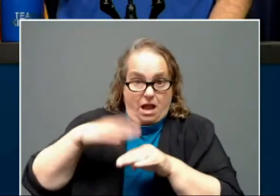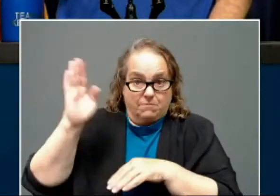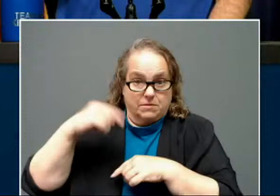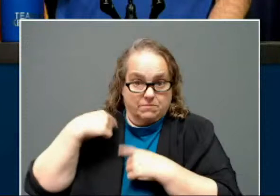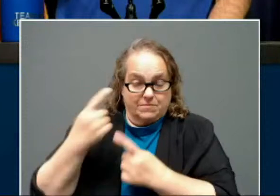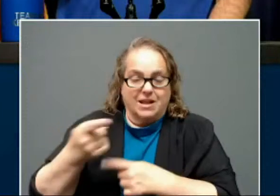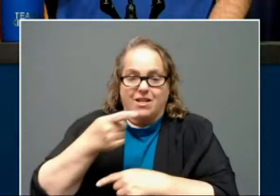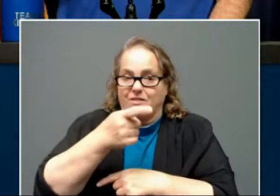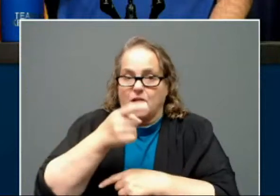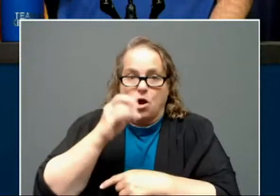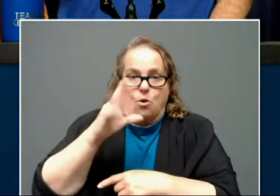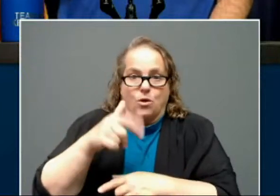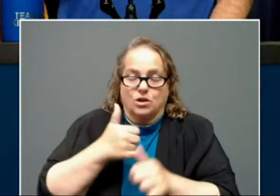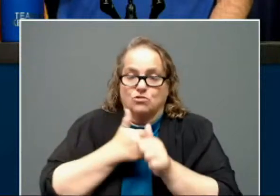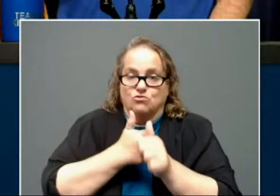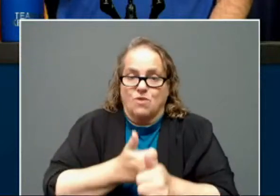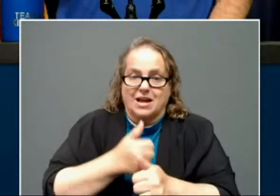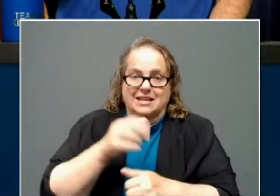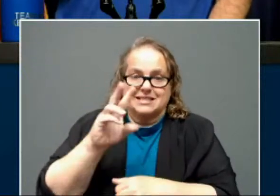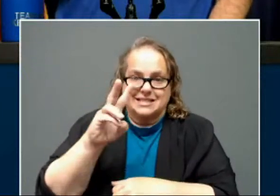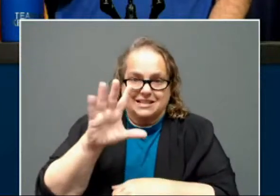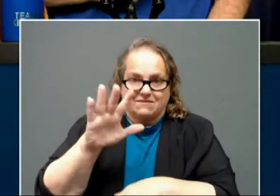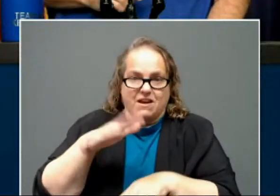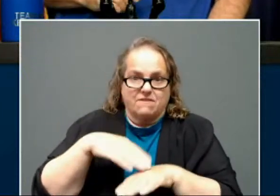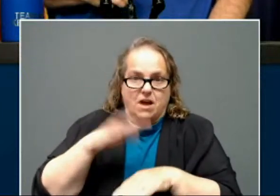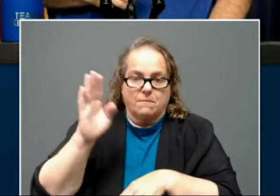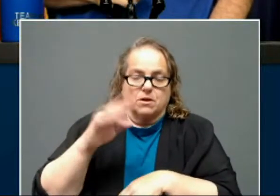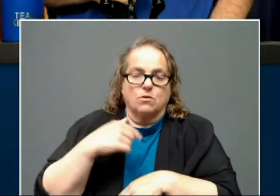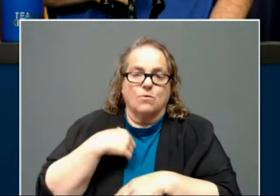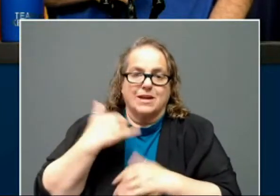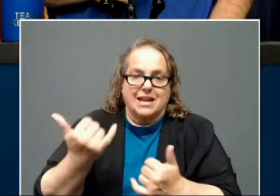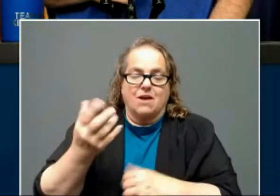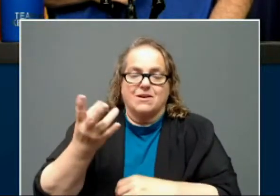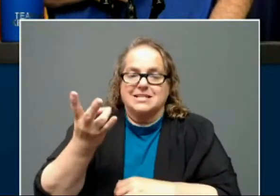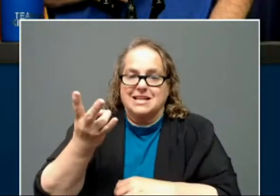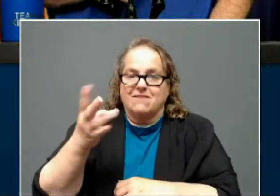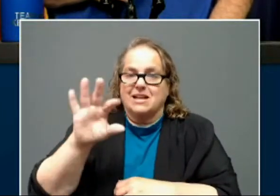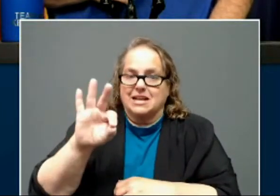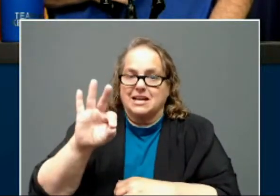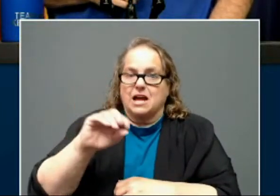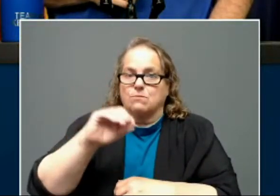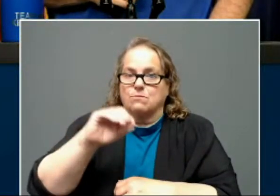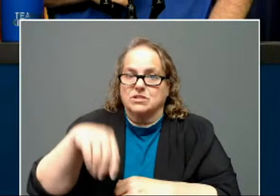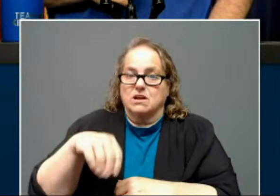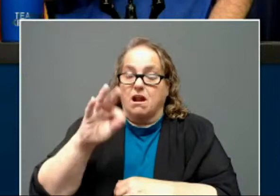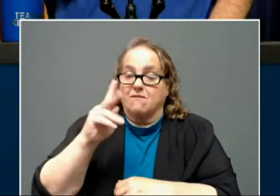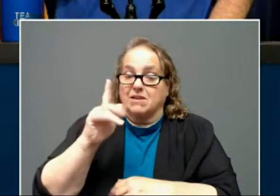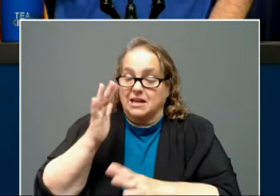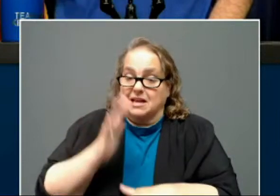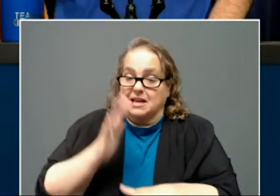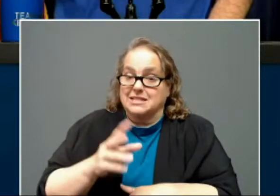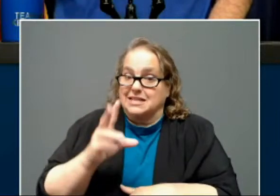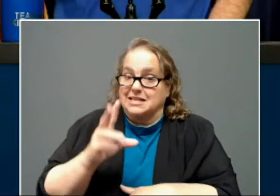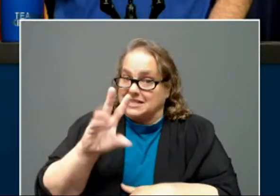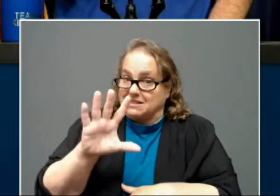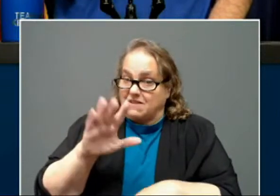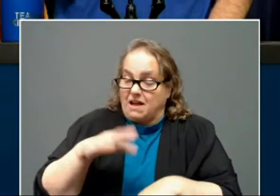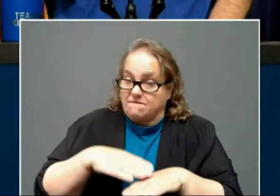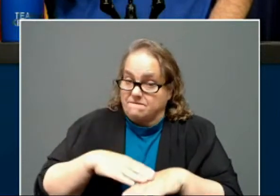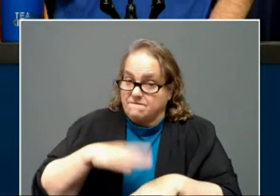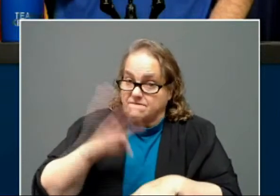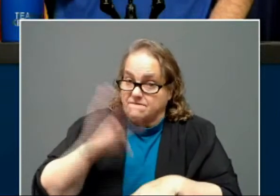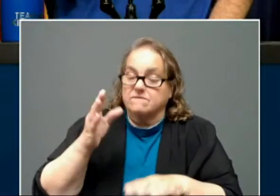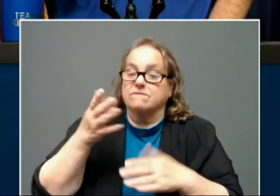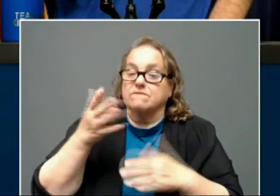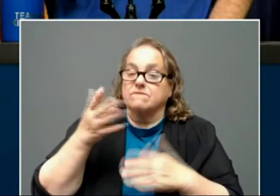a really exciting number that we've reached. 79% of Kentuckians, 65 and up, have now had at least